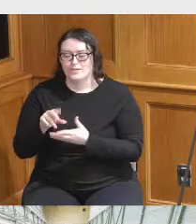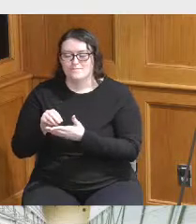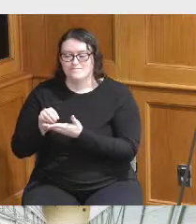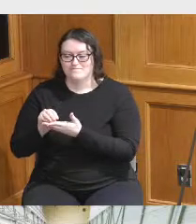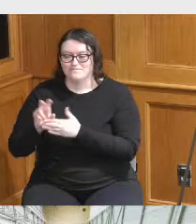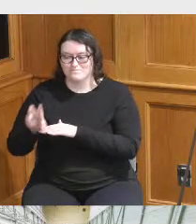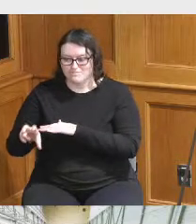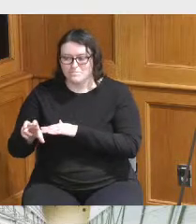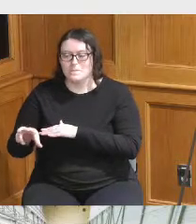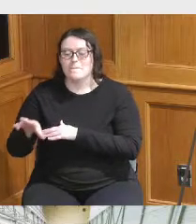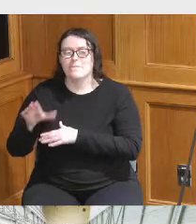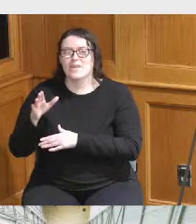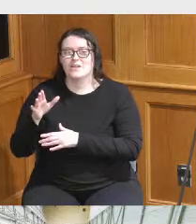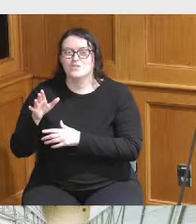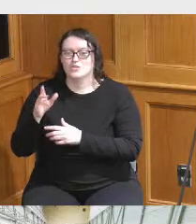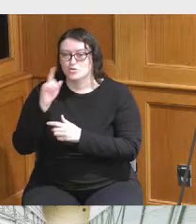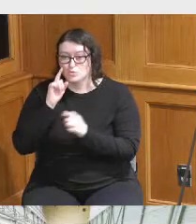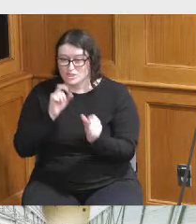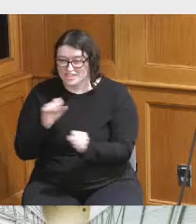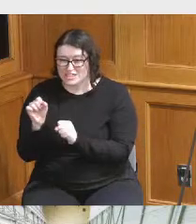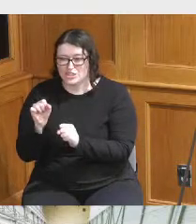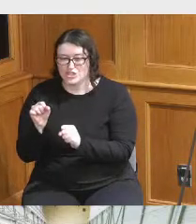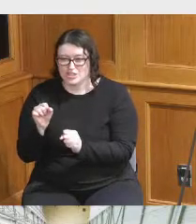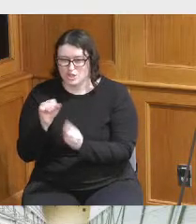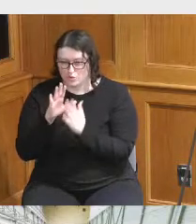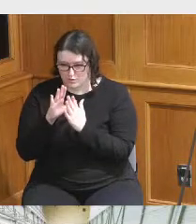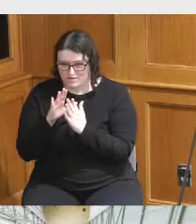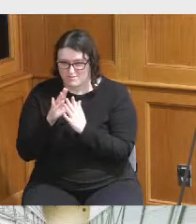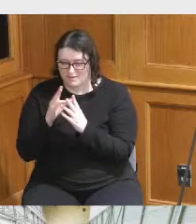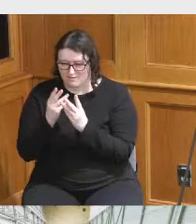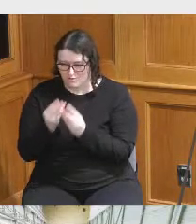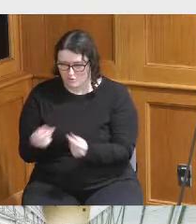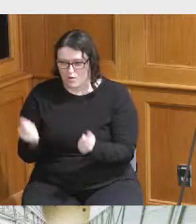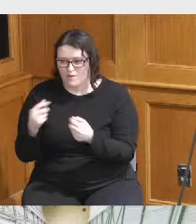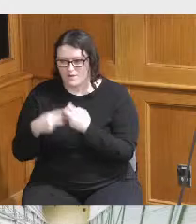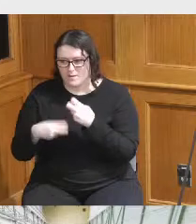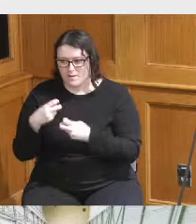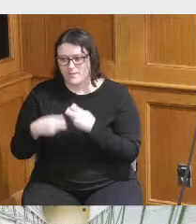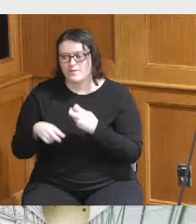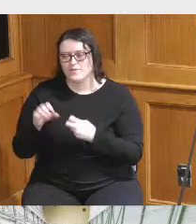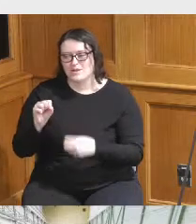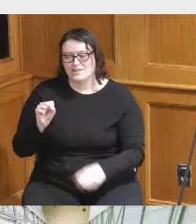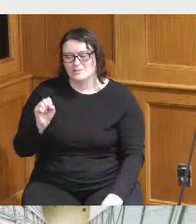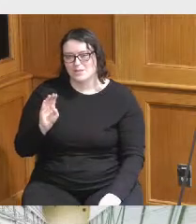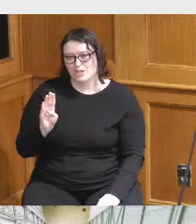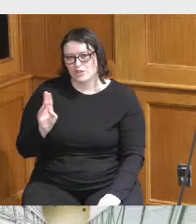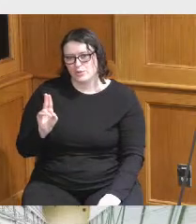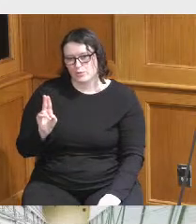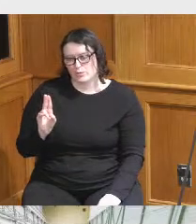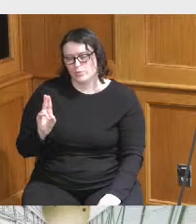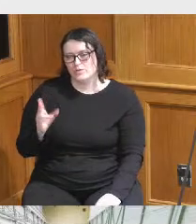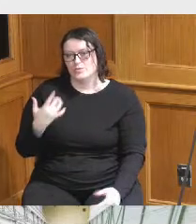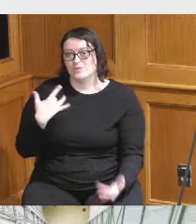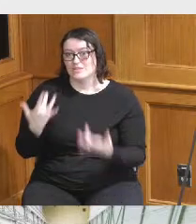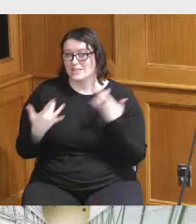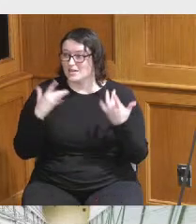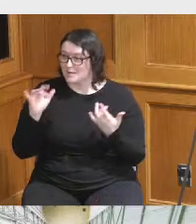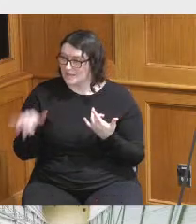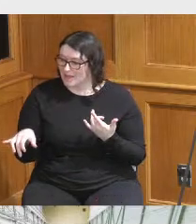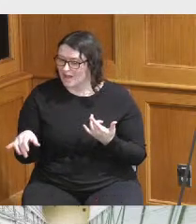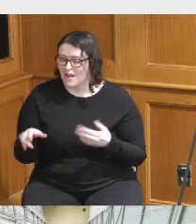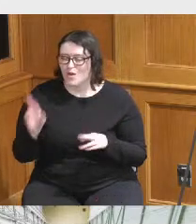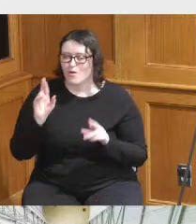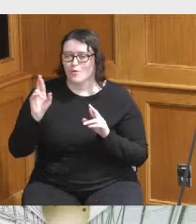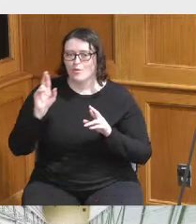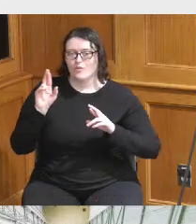begin strategically addressing SBUs and CSO communities' capacity issues. We're excited about that. We hope